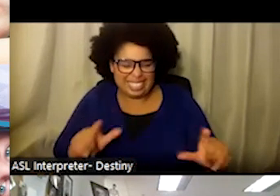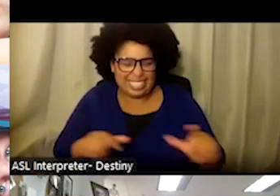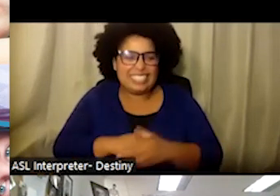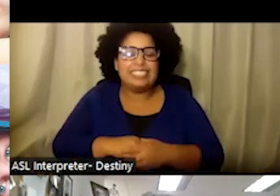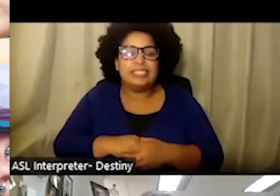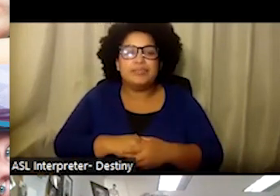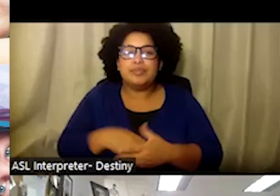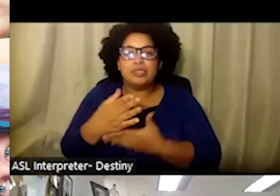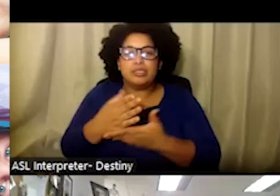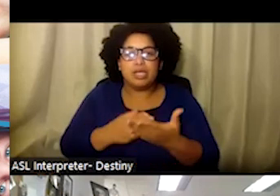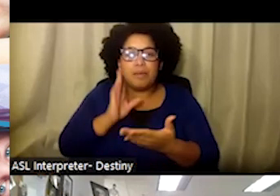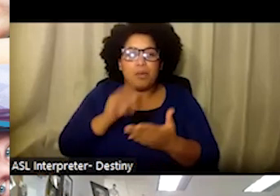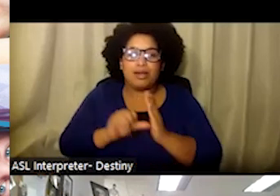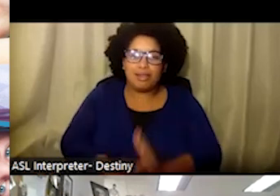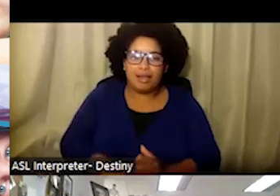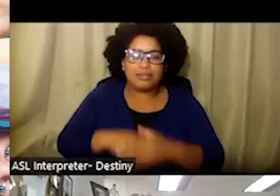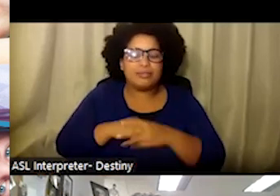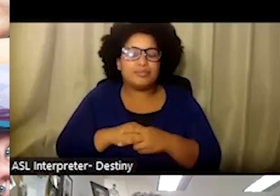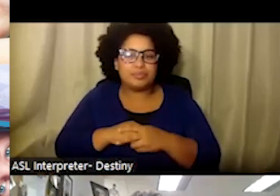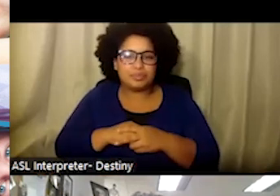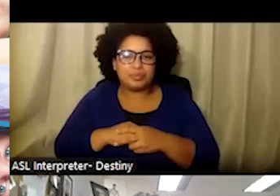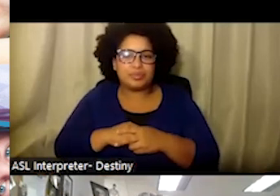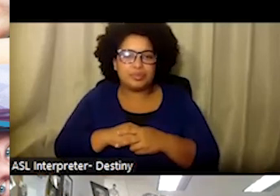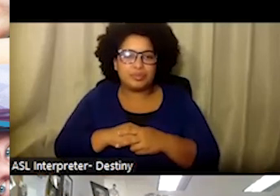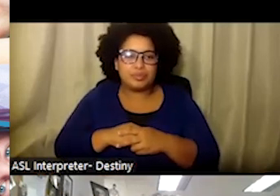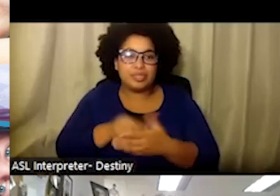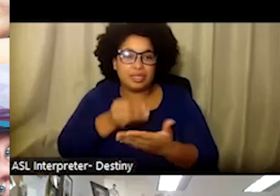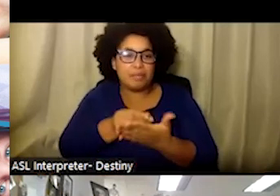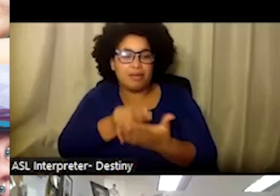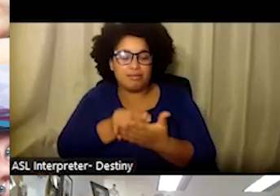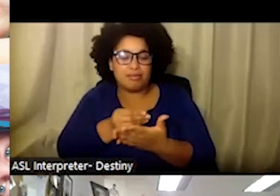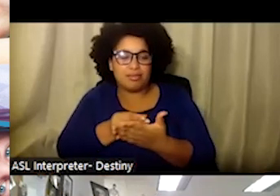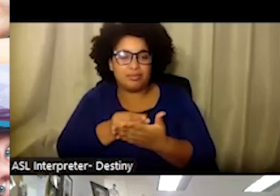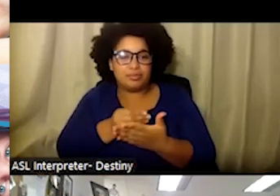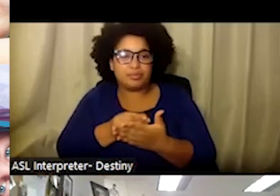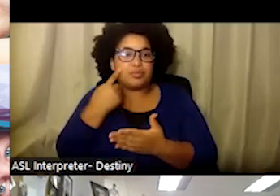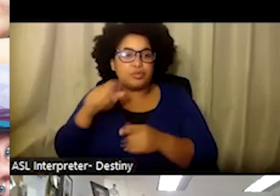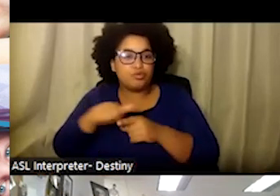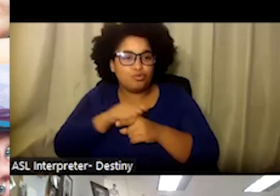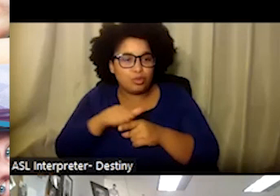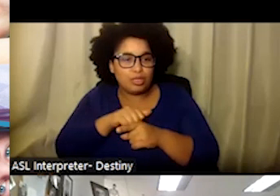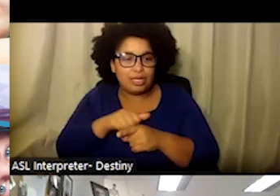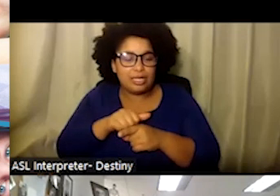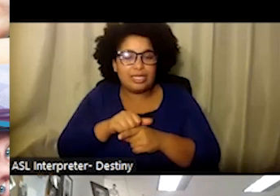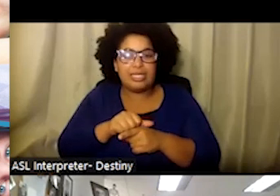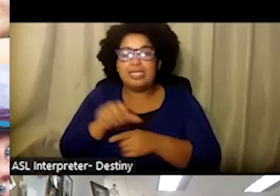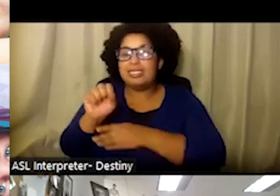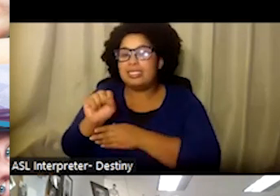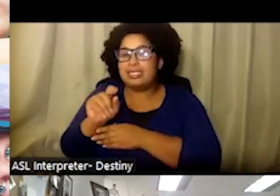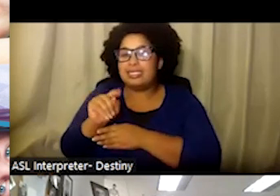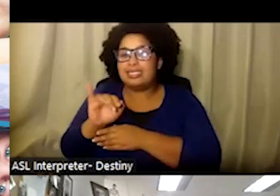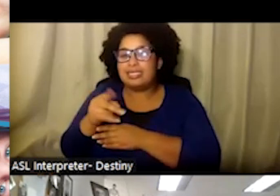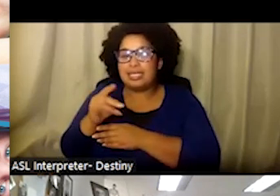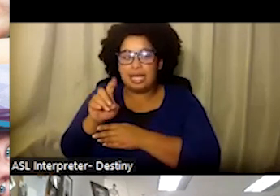of the things I want to highlight is the money for the training stipends with direct support professionals that